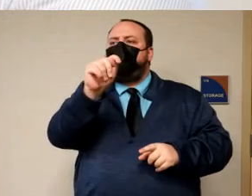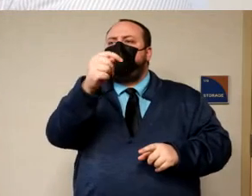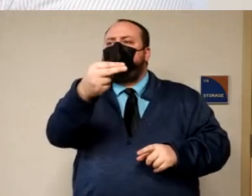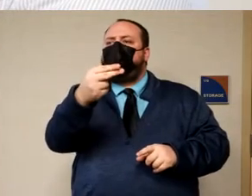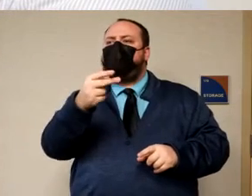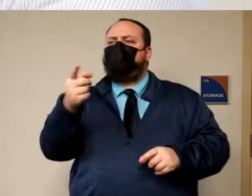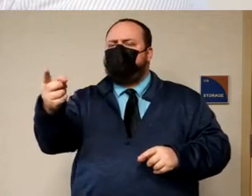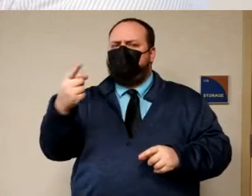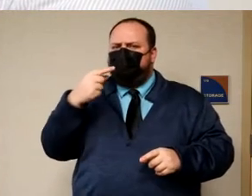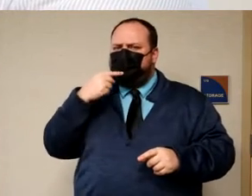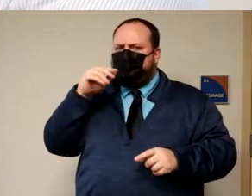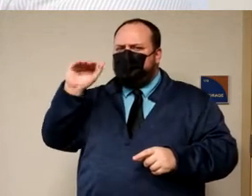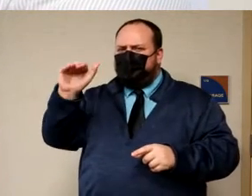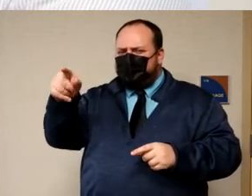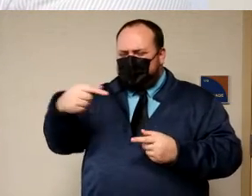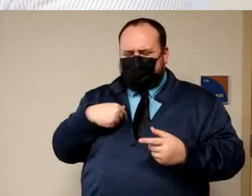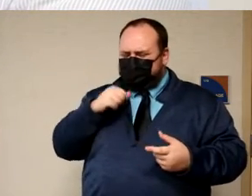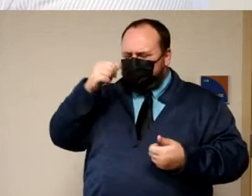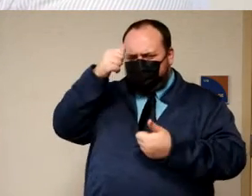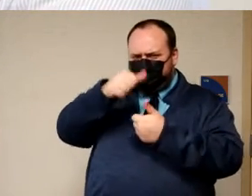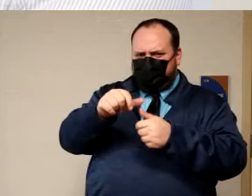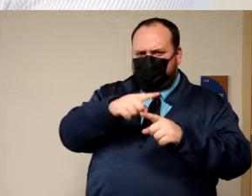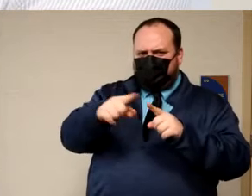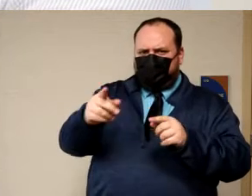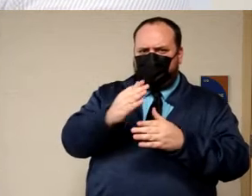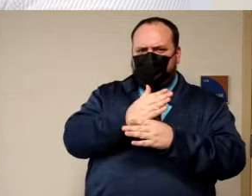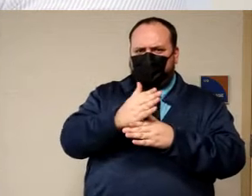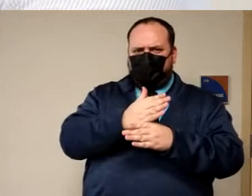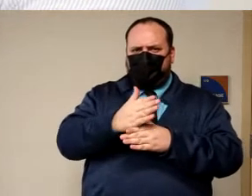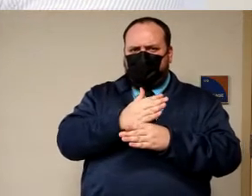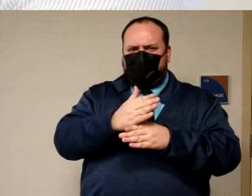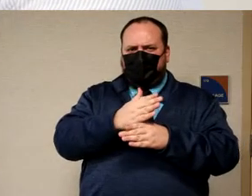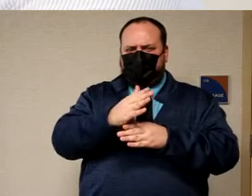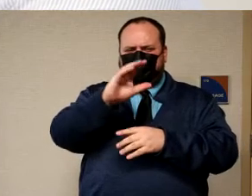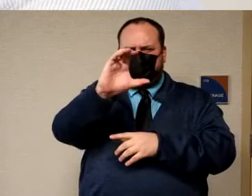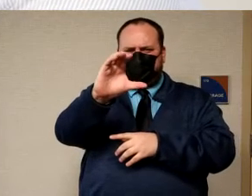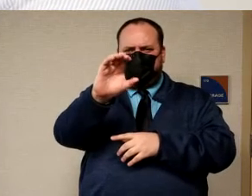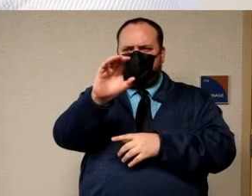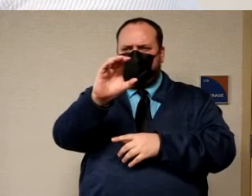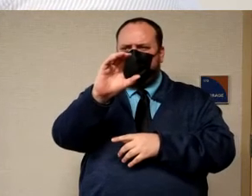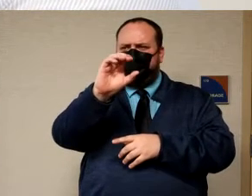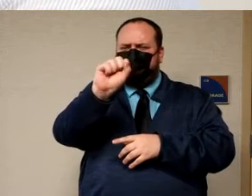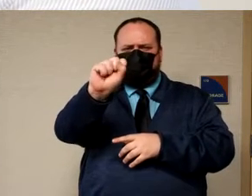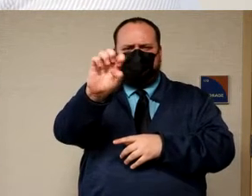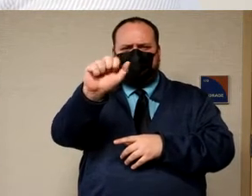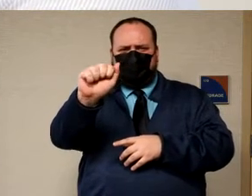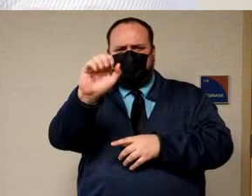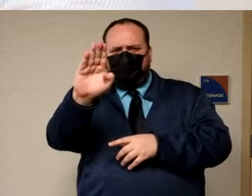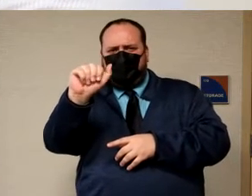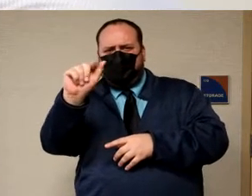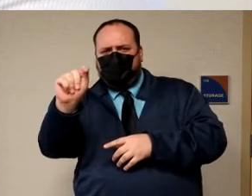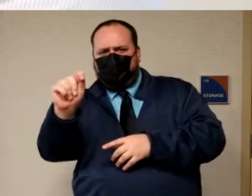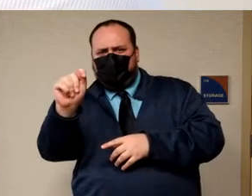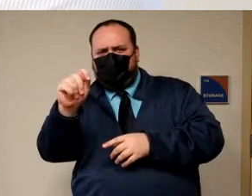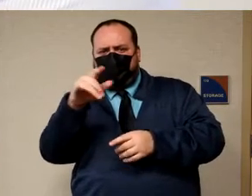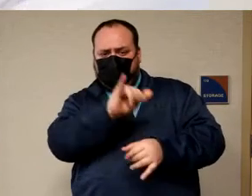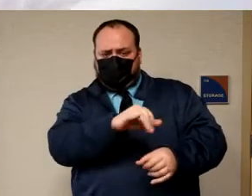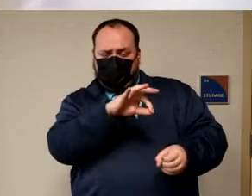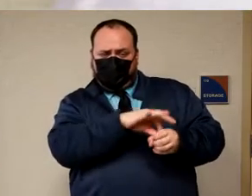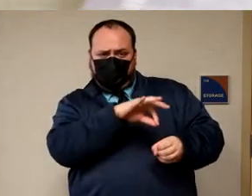difference between the CVAT and the total count. So on that one, there were 43.6 is CVAT. Those are voters